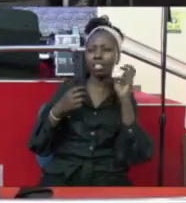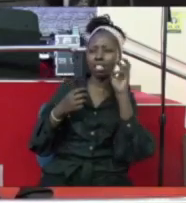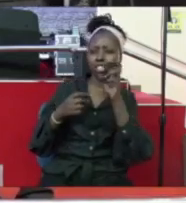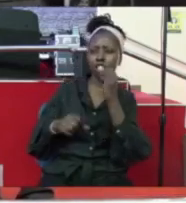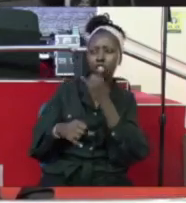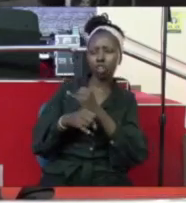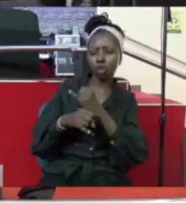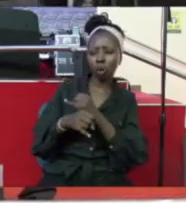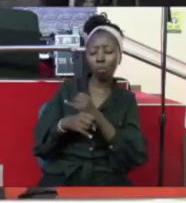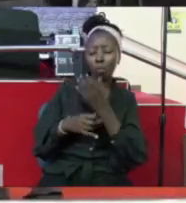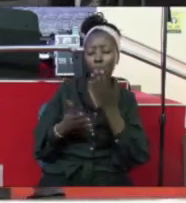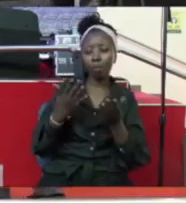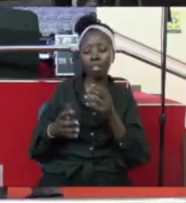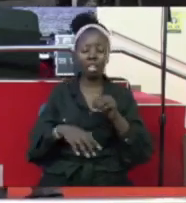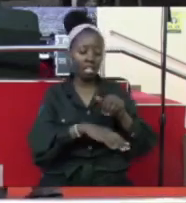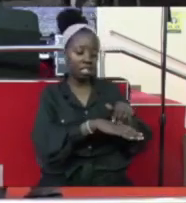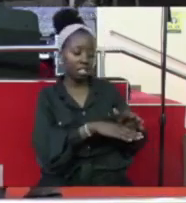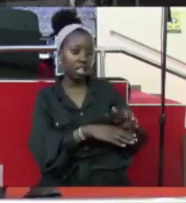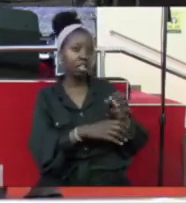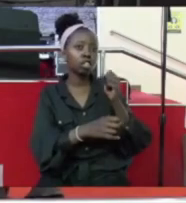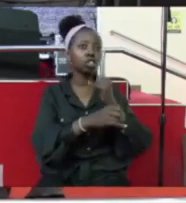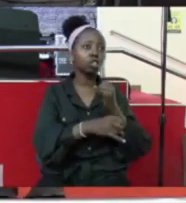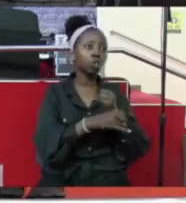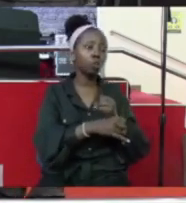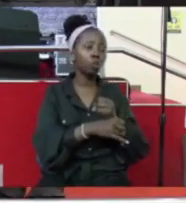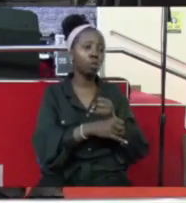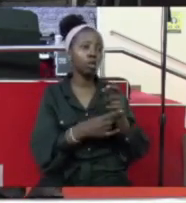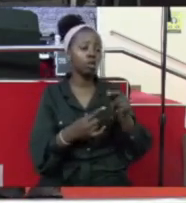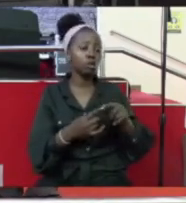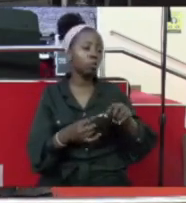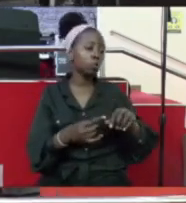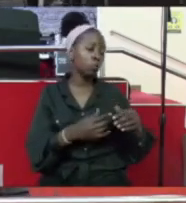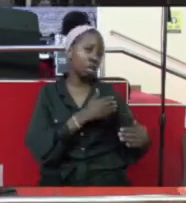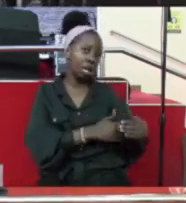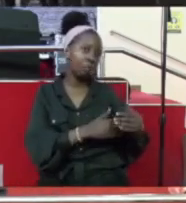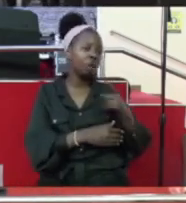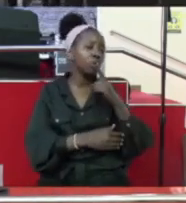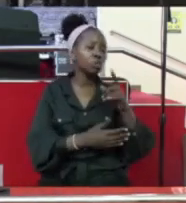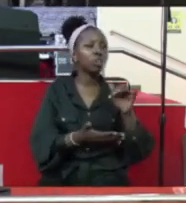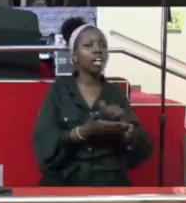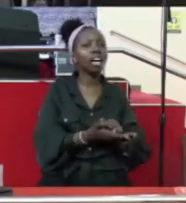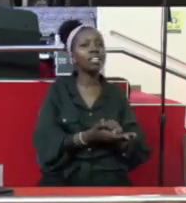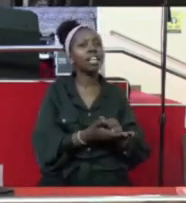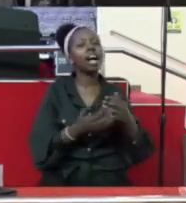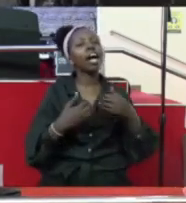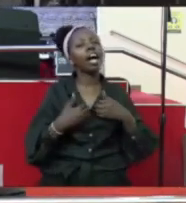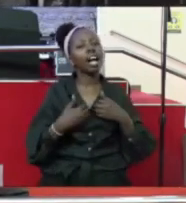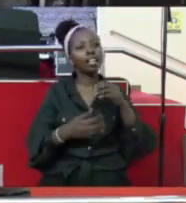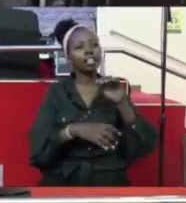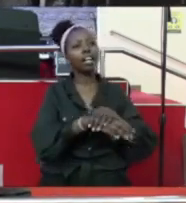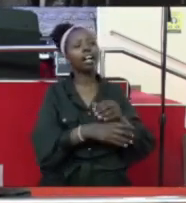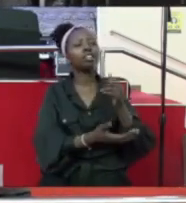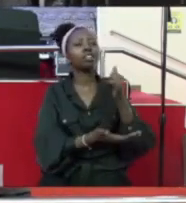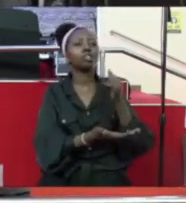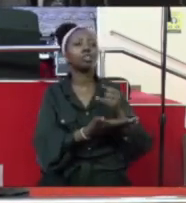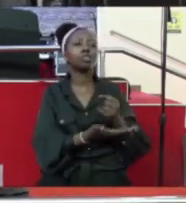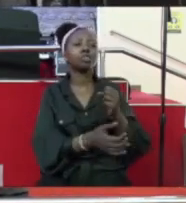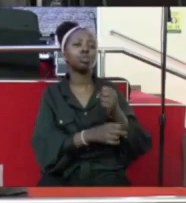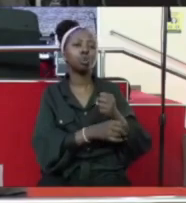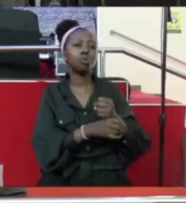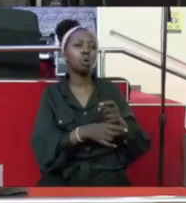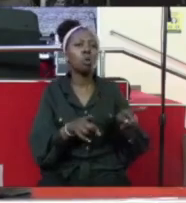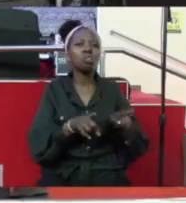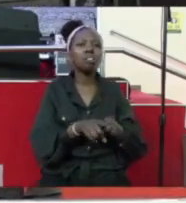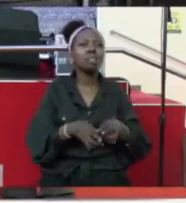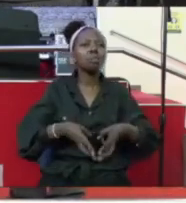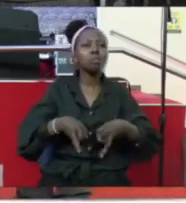kumwambia tu mtu kwenye ushirika kwamba aliona tangazo la kazi, omba hii kazi. Or just giving a good word for someone. Ama kumwambia mtu neno nzuri